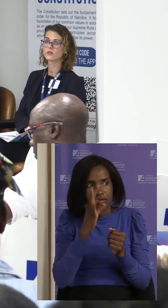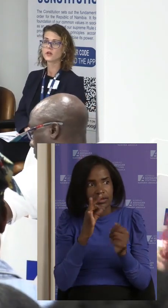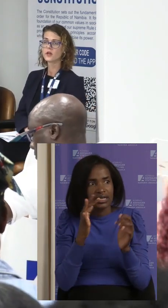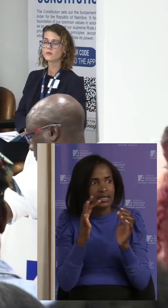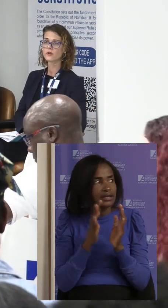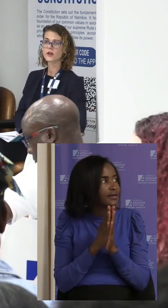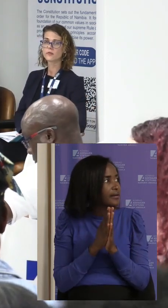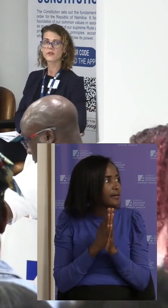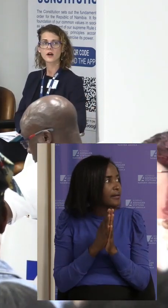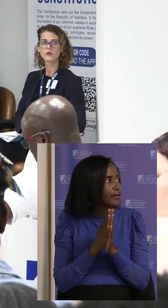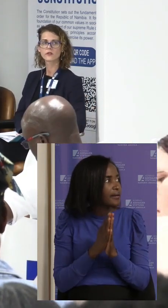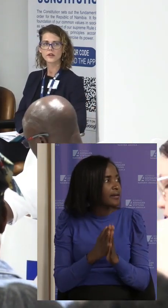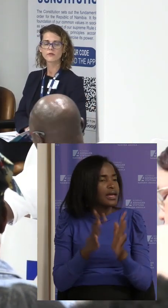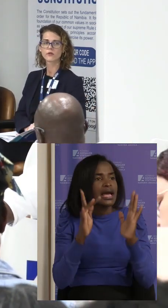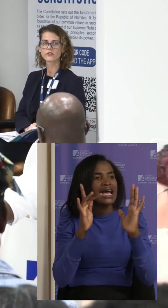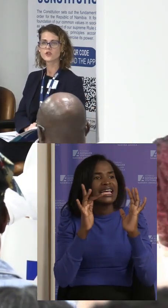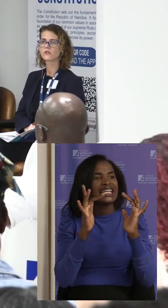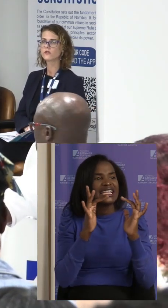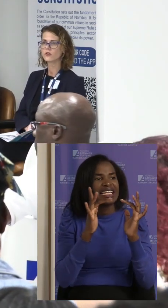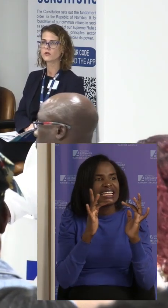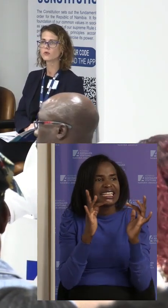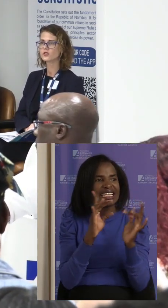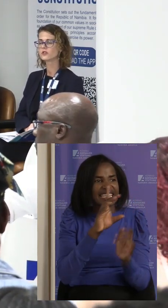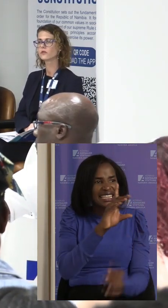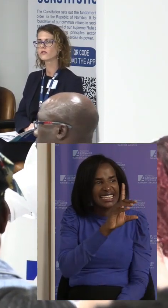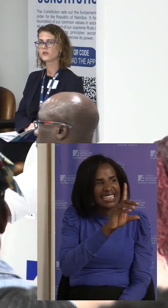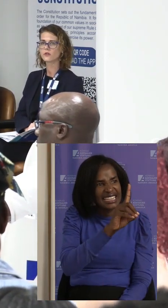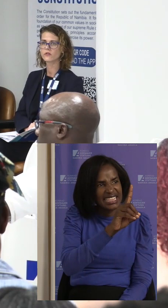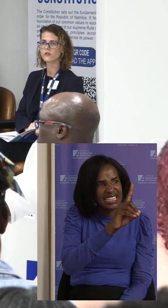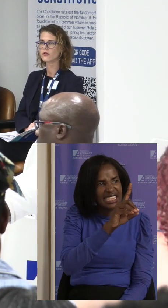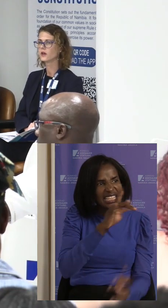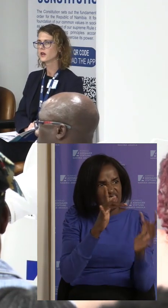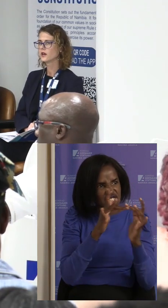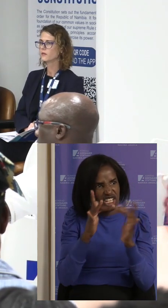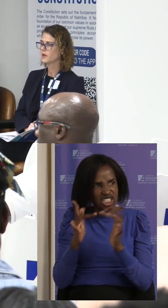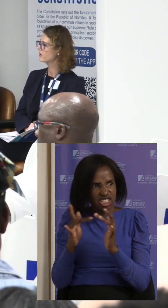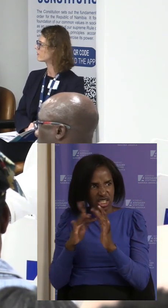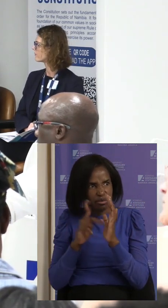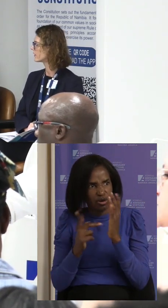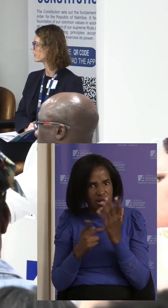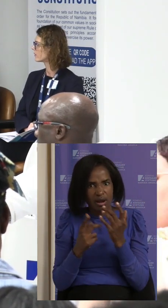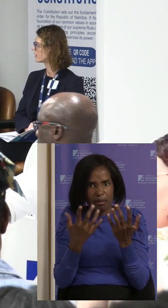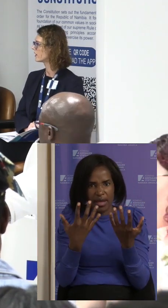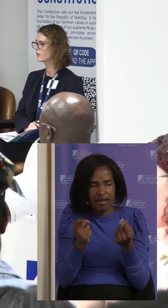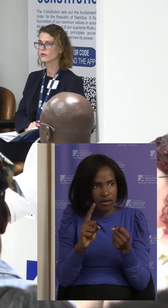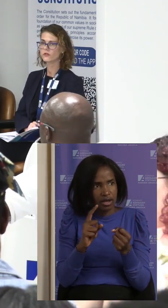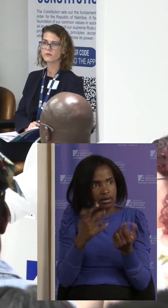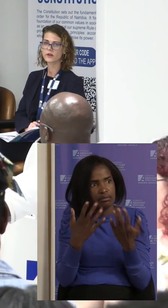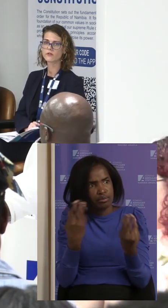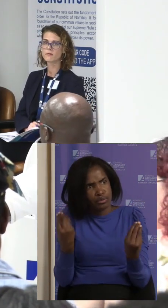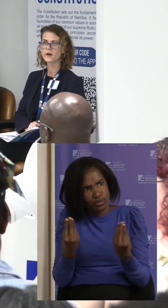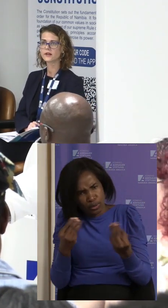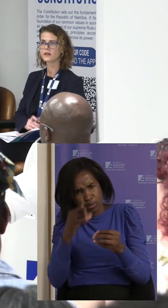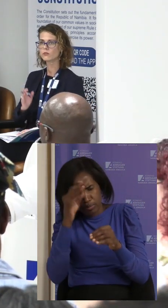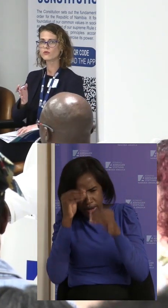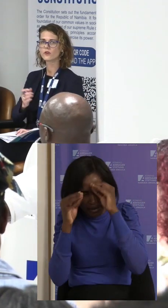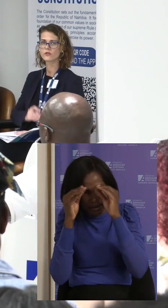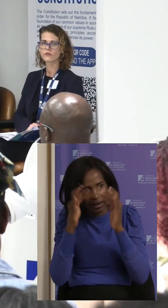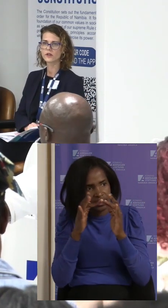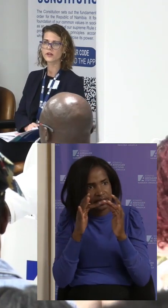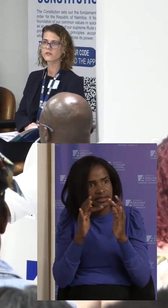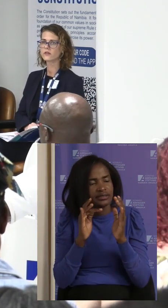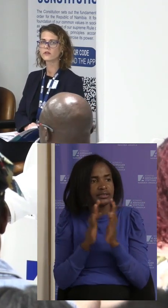digital programs are out there for teachers to learn more digital skills. So maybe something that we can keep us in the back of our mind. Let's move